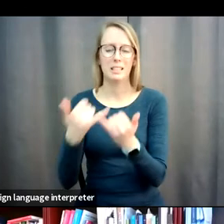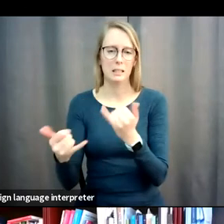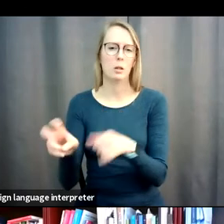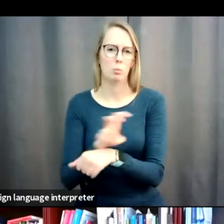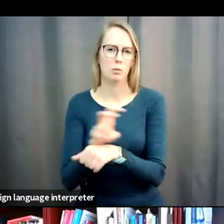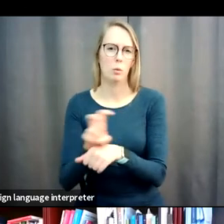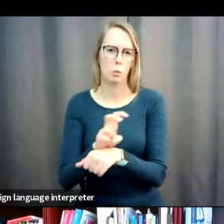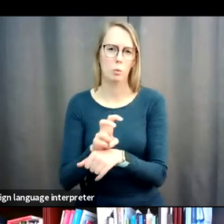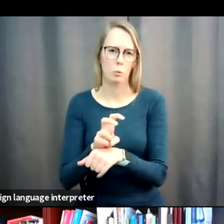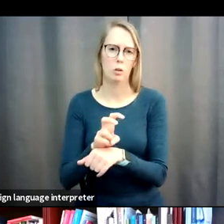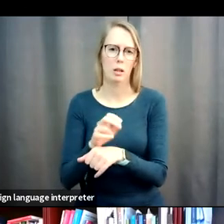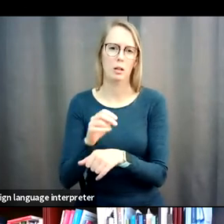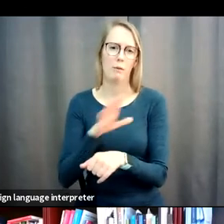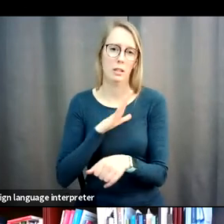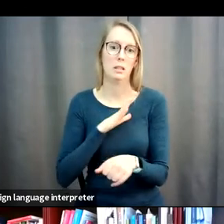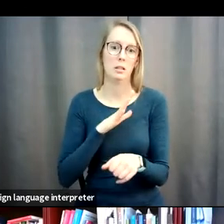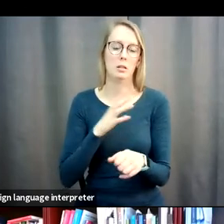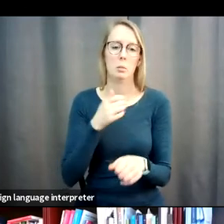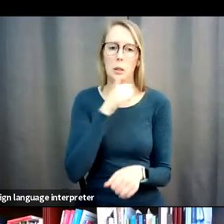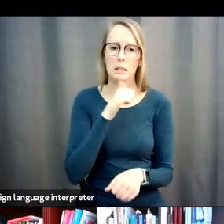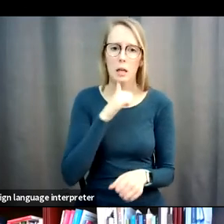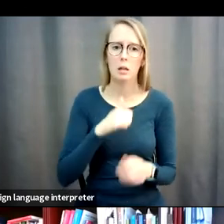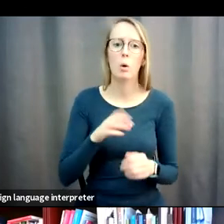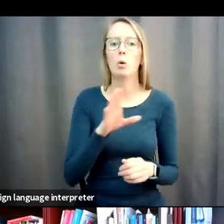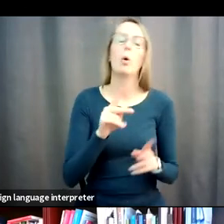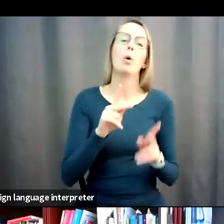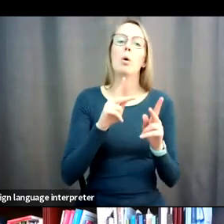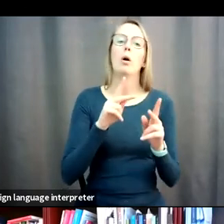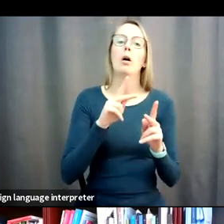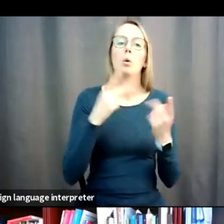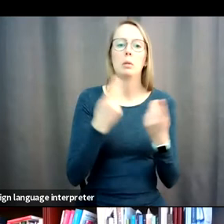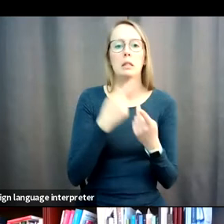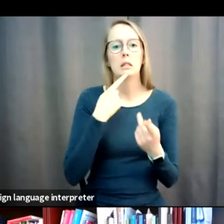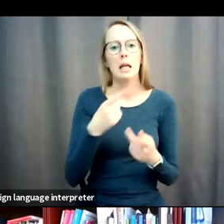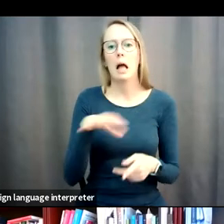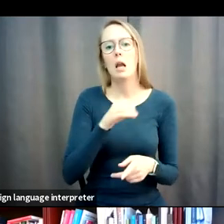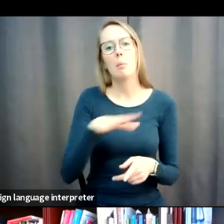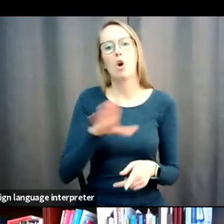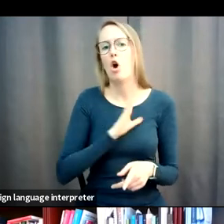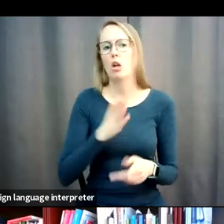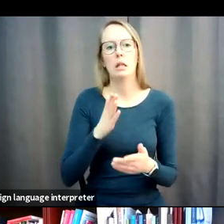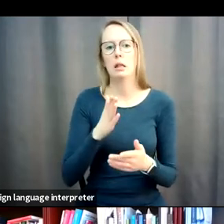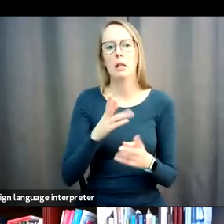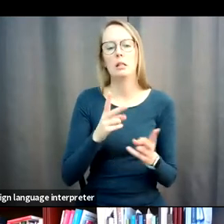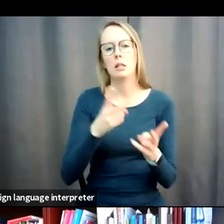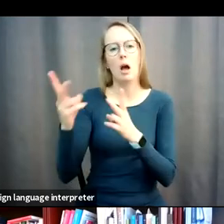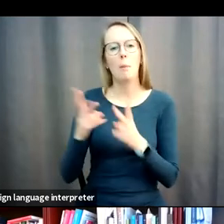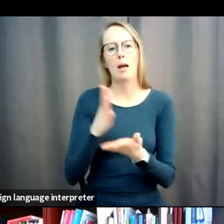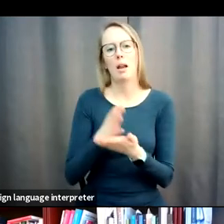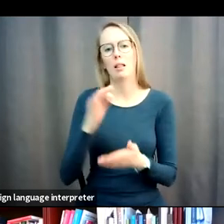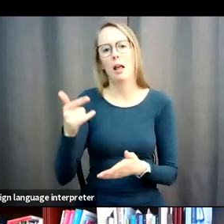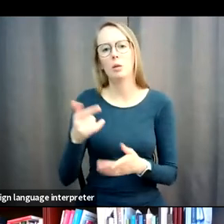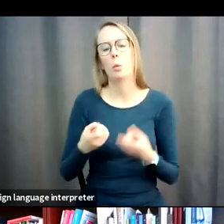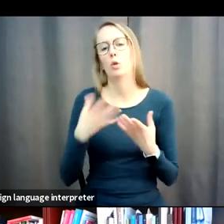to Iceland, said that the committee is also concerned that all children may not have equal opportunity to express their views,